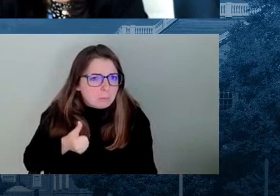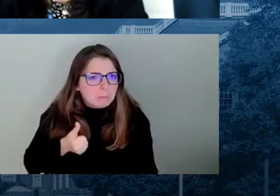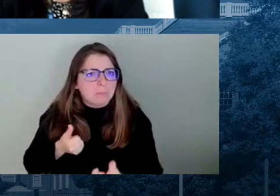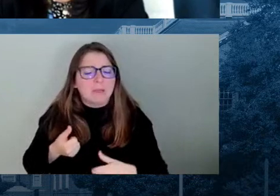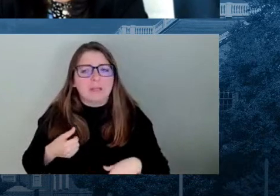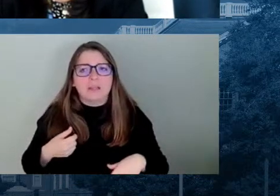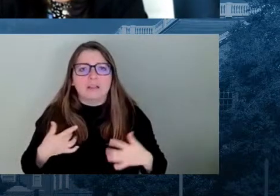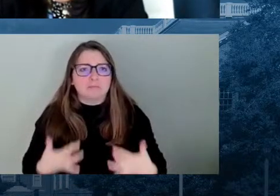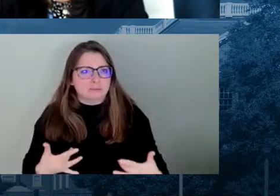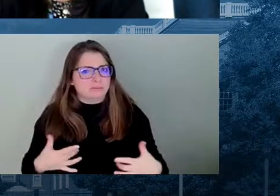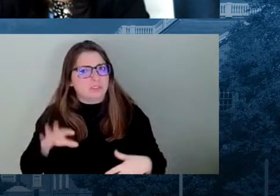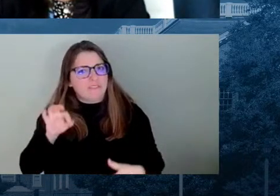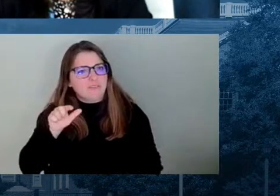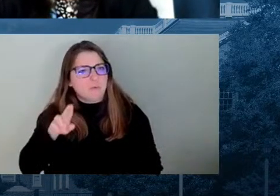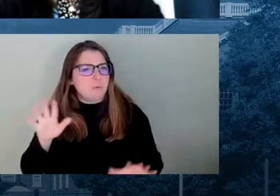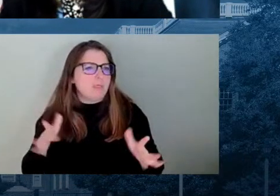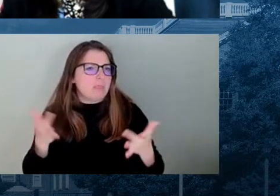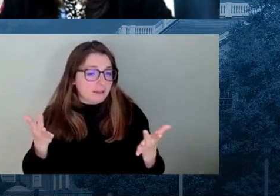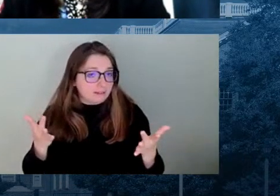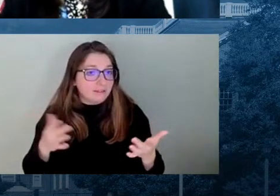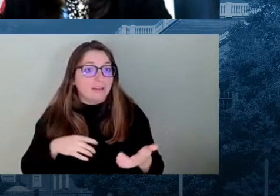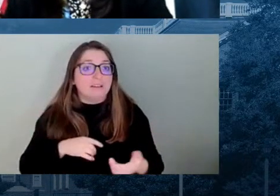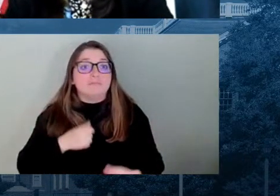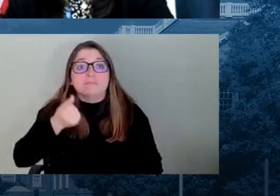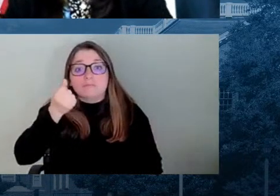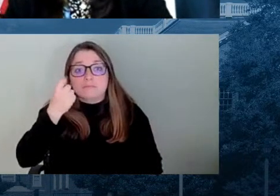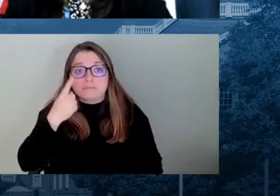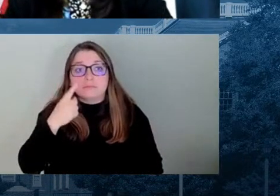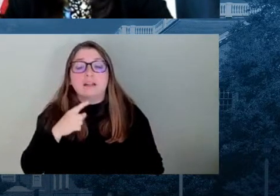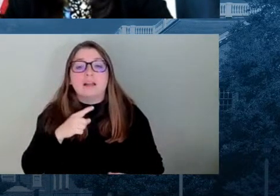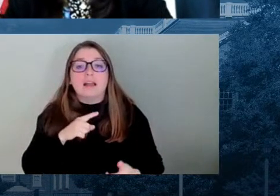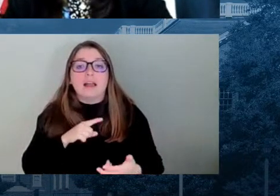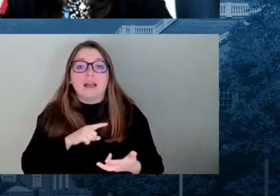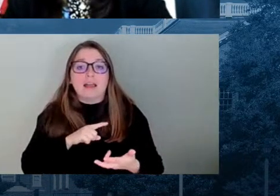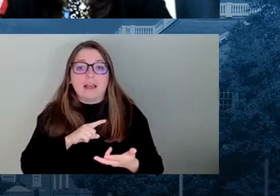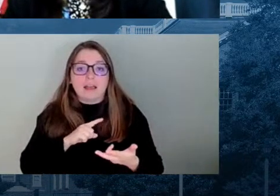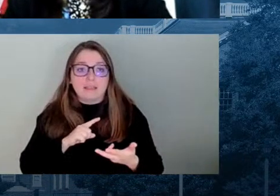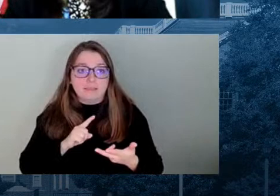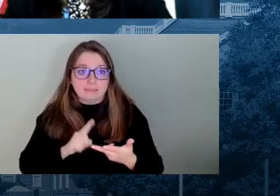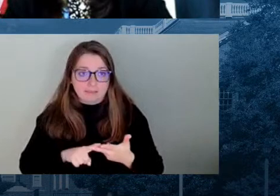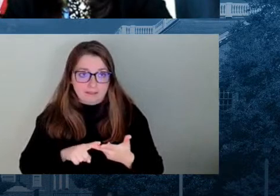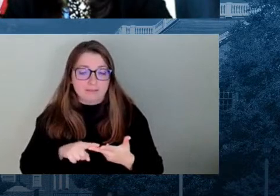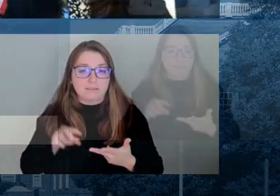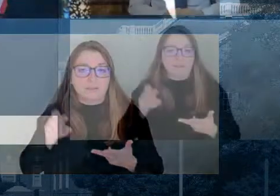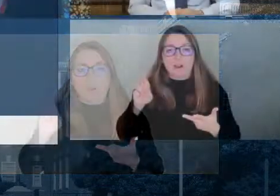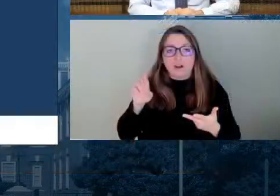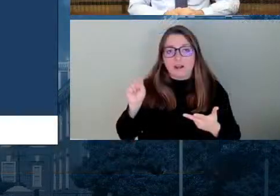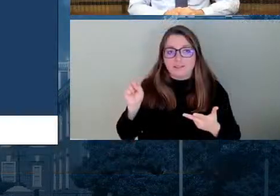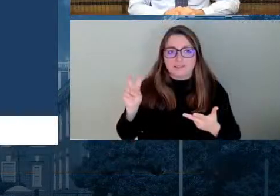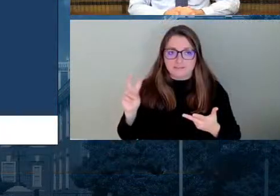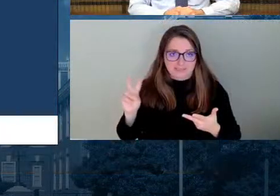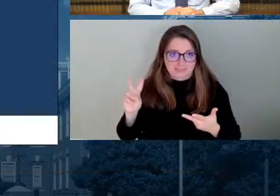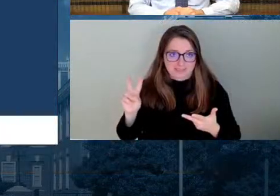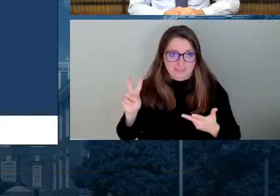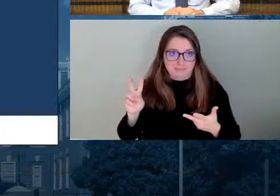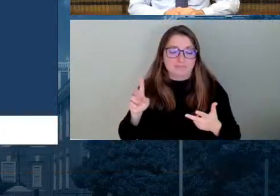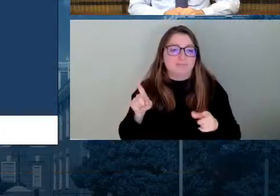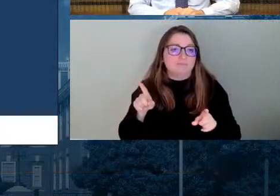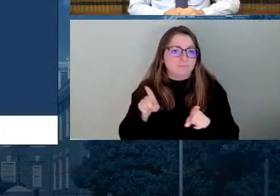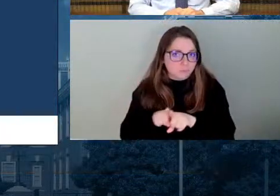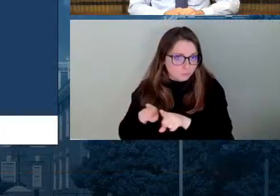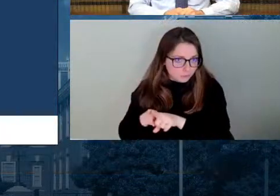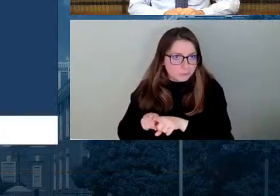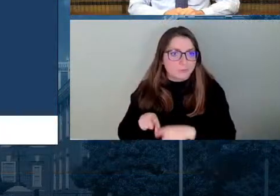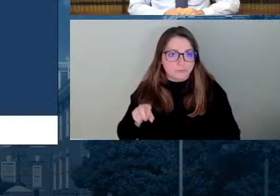season was pretty light. And then we have a complicating factor of the RSV virus,